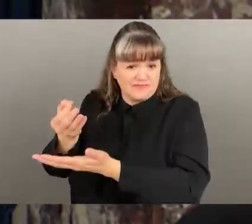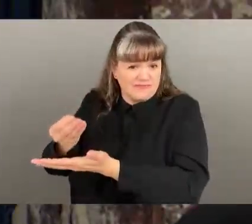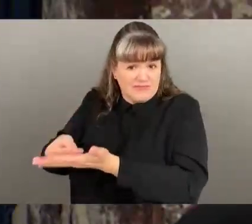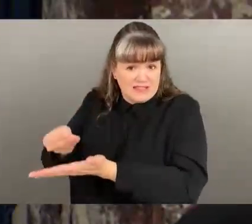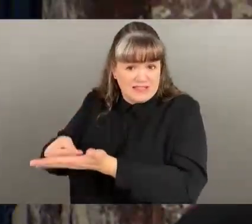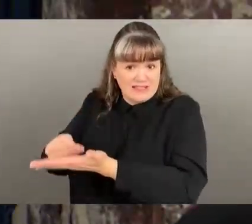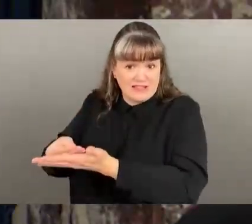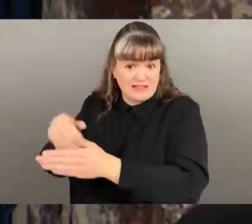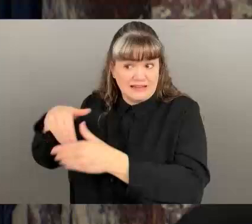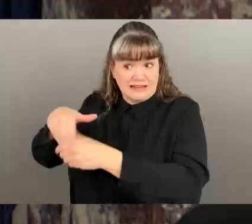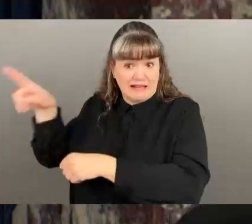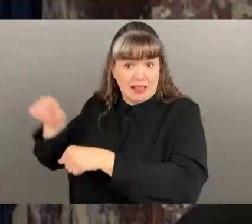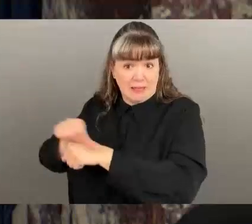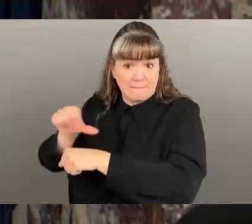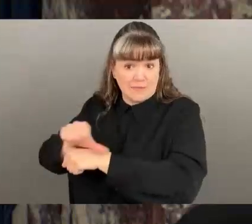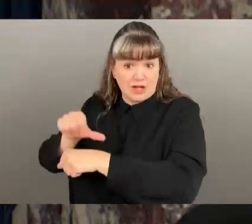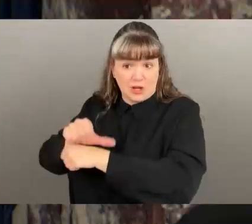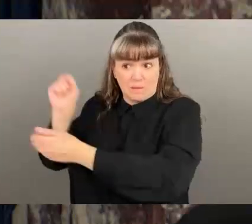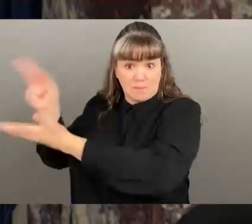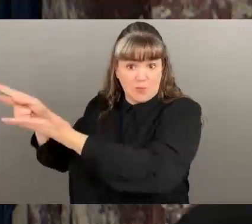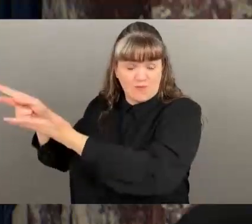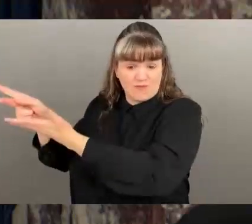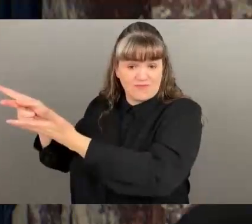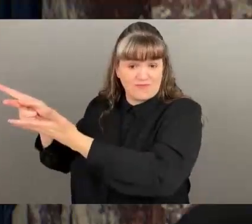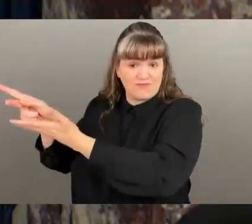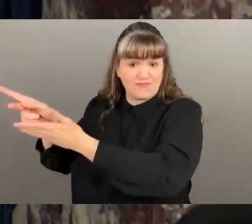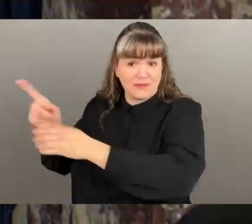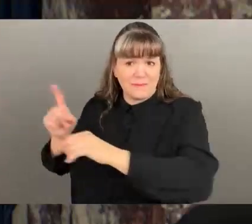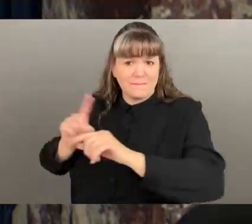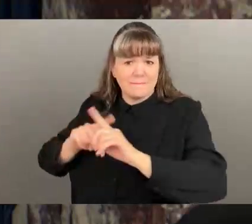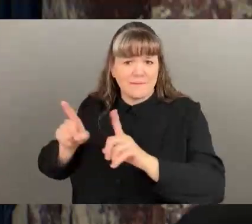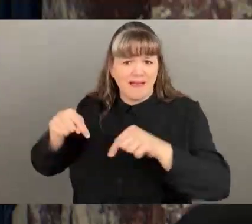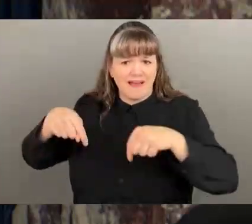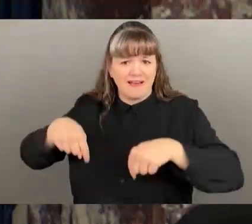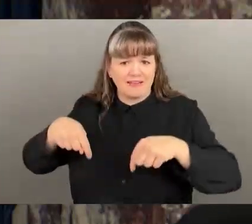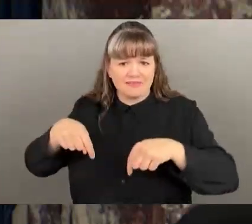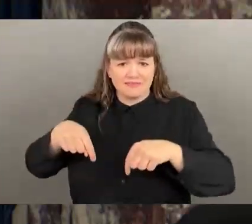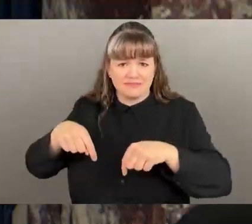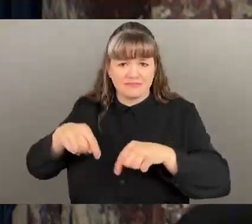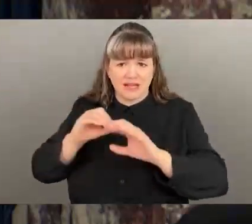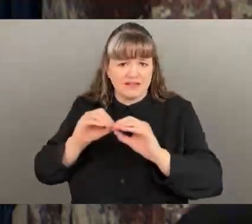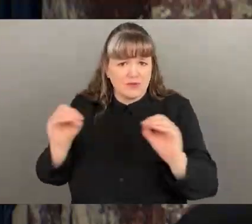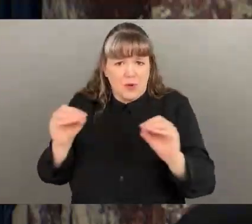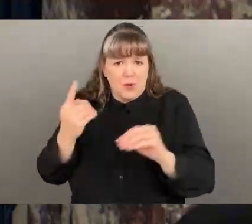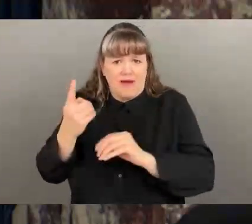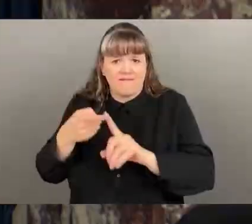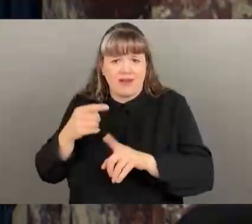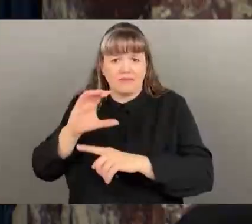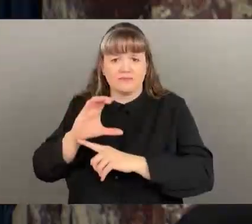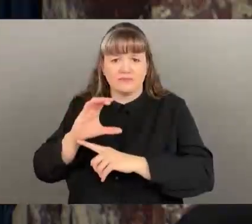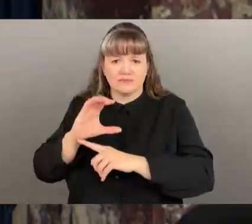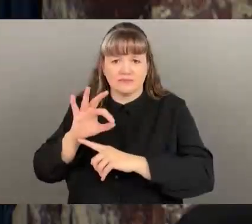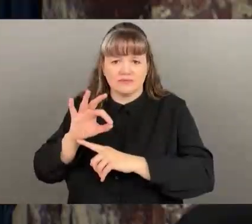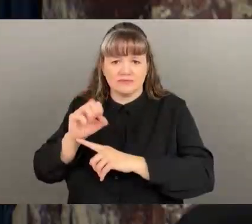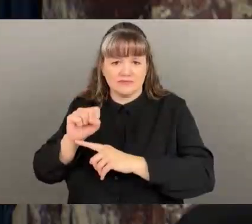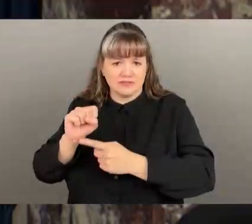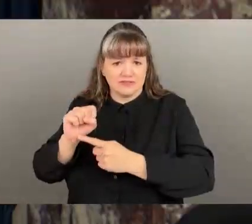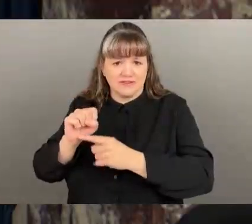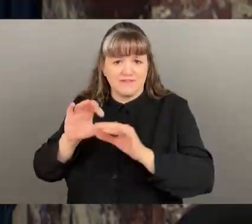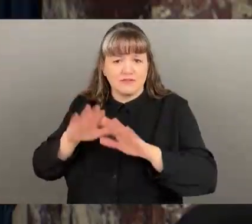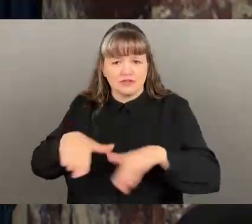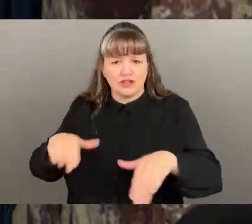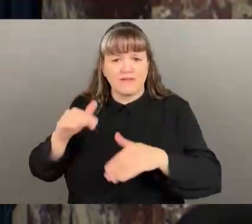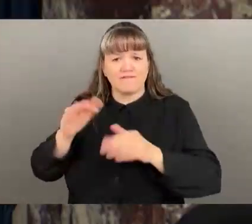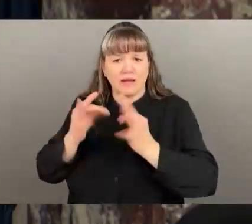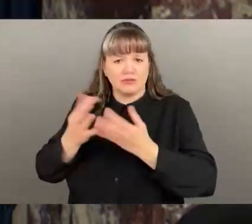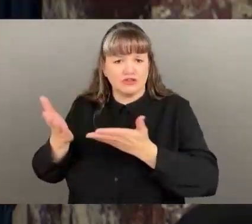paperwork. What happened? The opportunity was lost. Not only did this young person need to go to Alberta for proper support, how